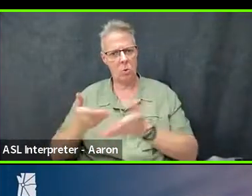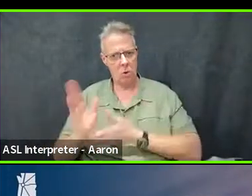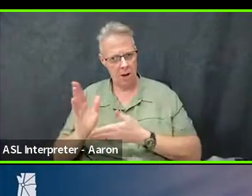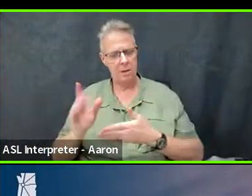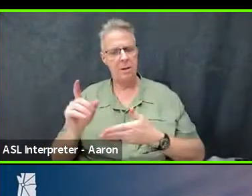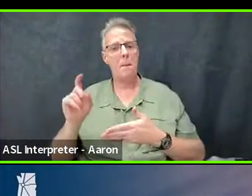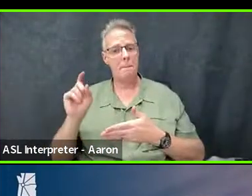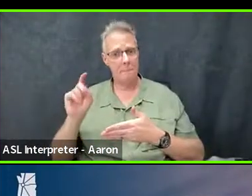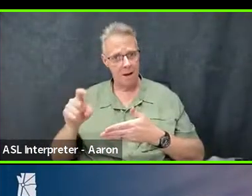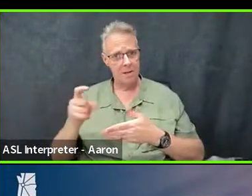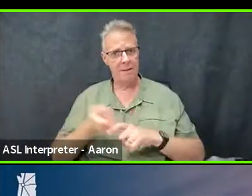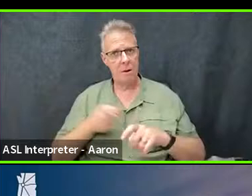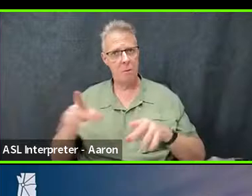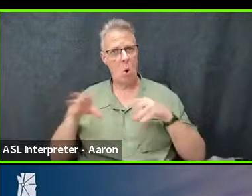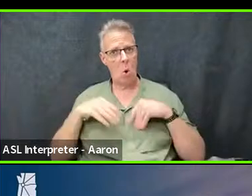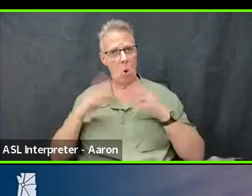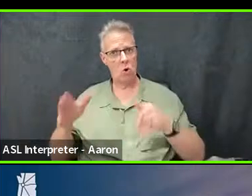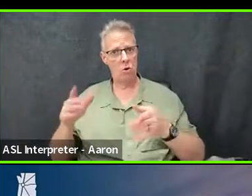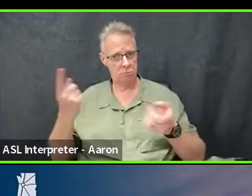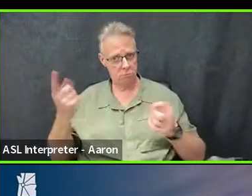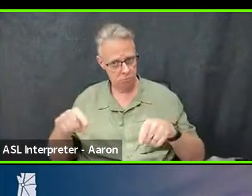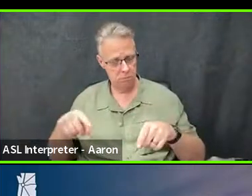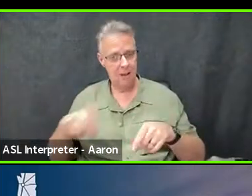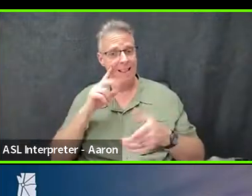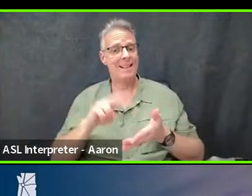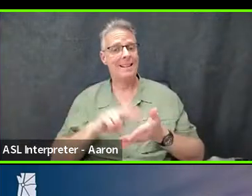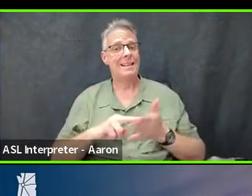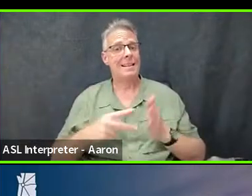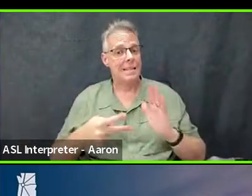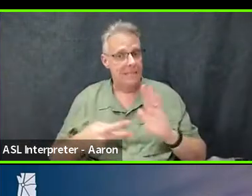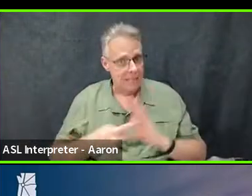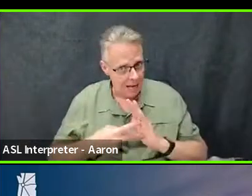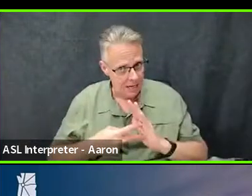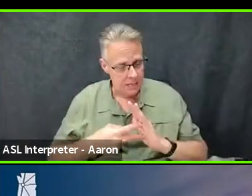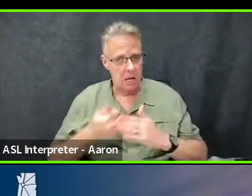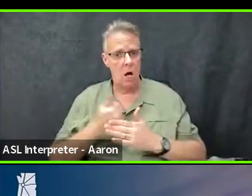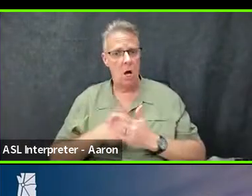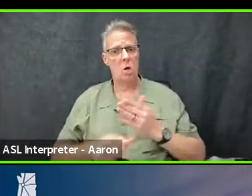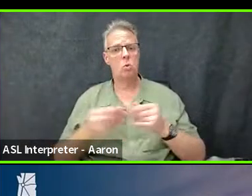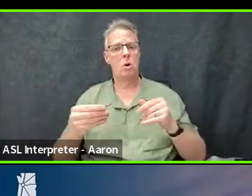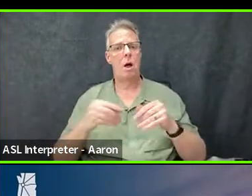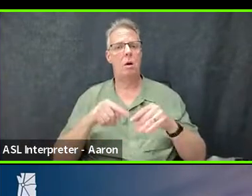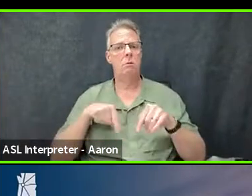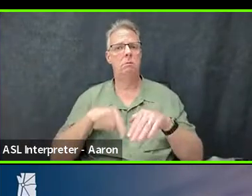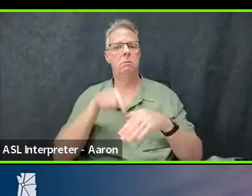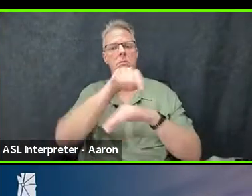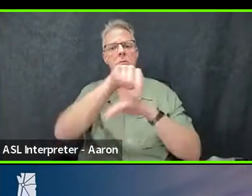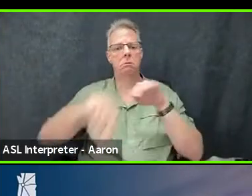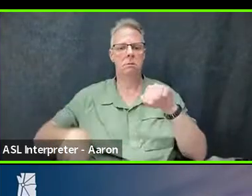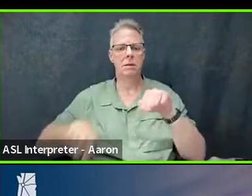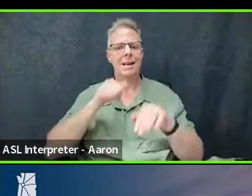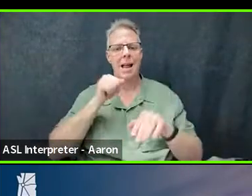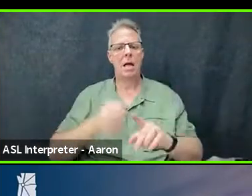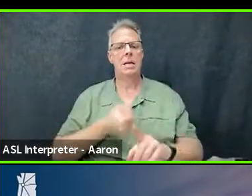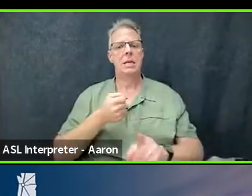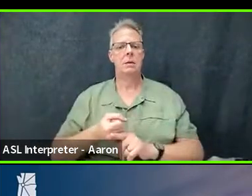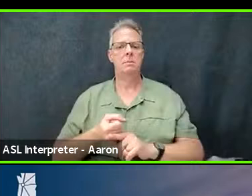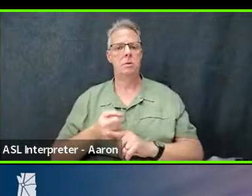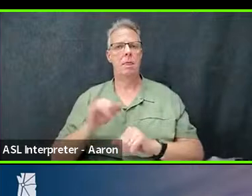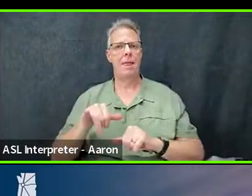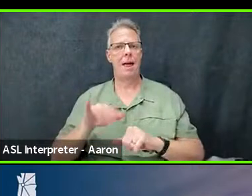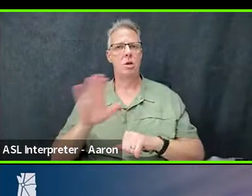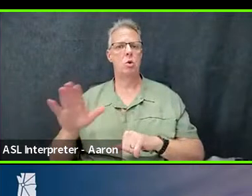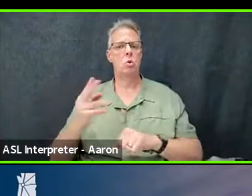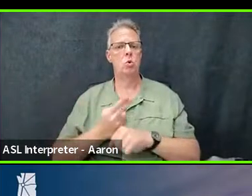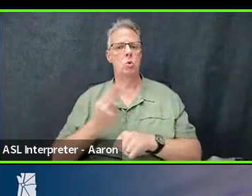acquired from the property owner. The intent of that underground easement is to not impact the use of that property